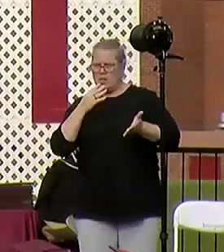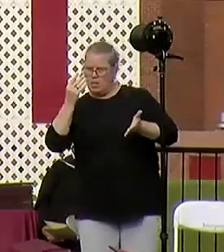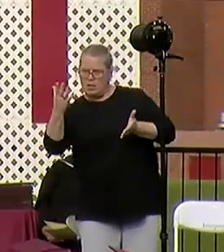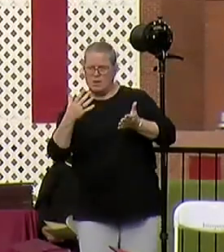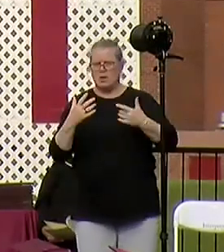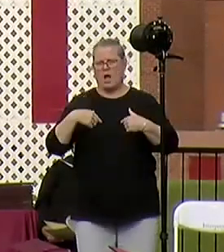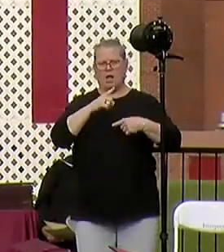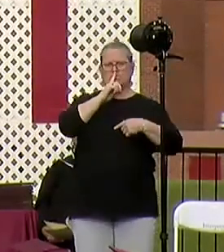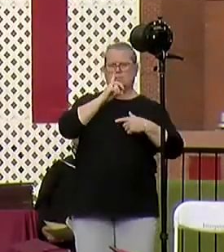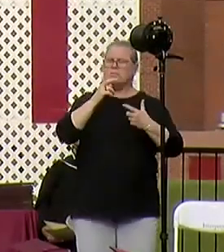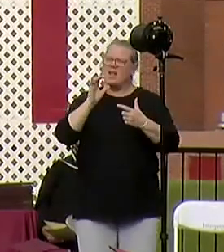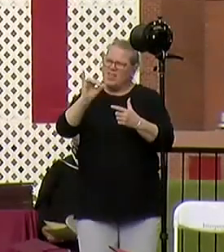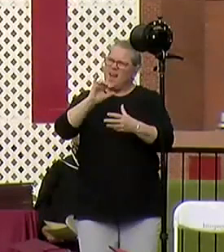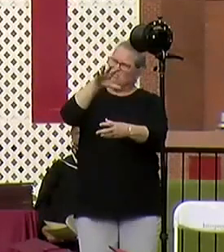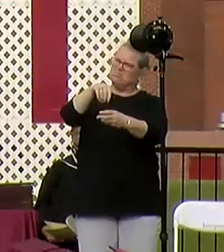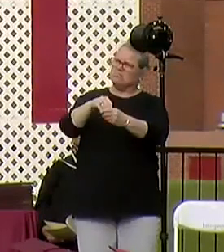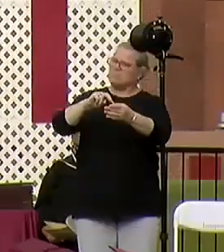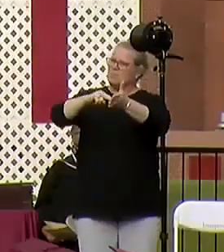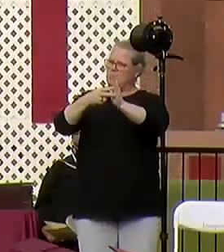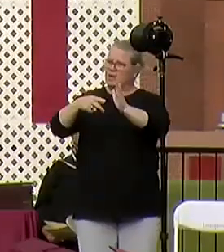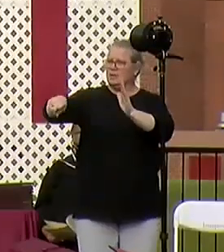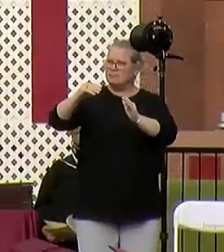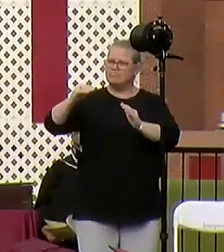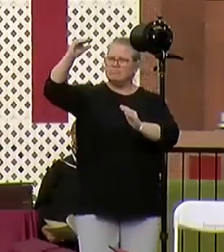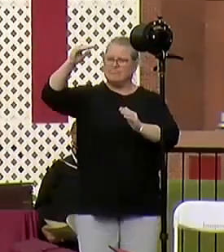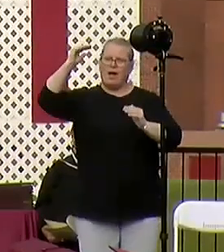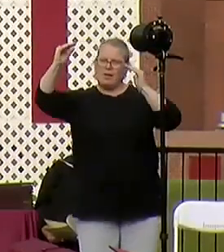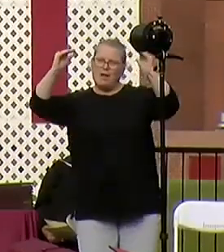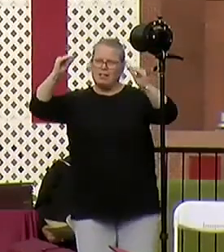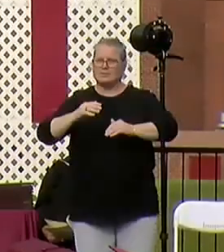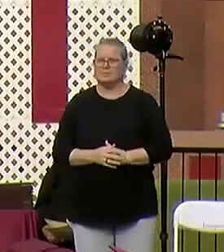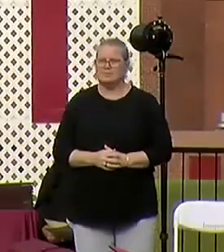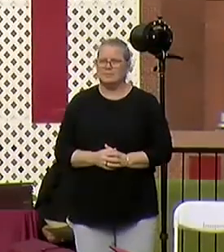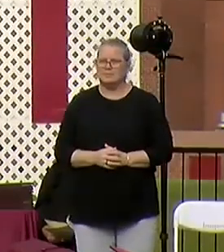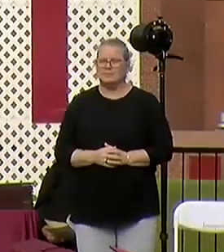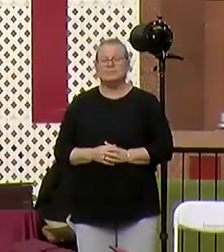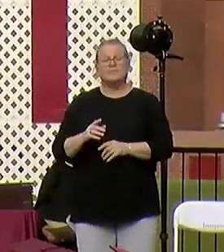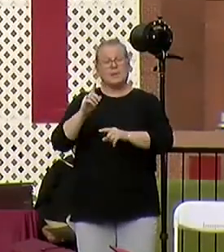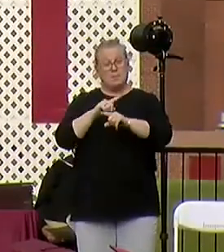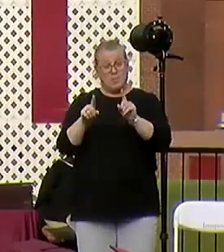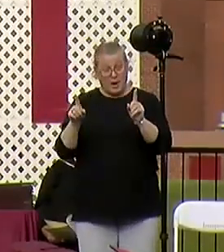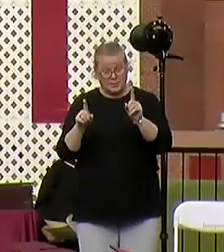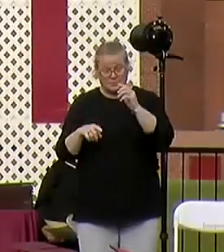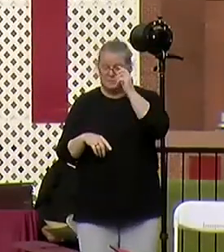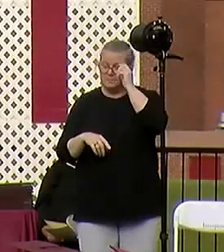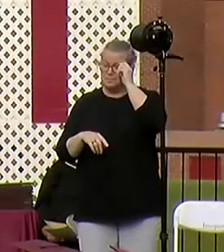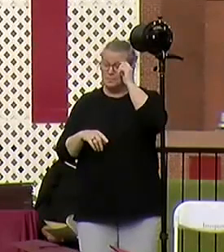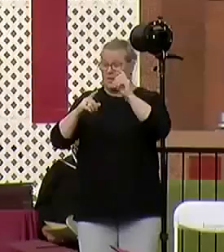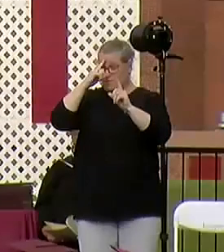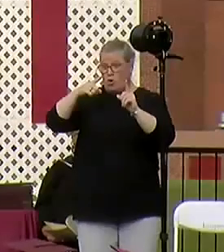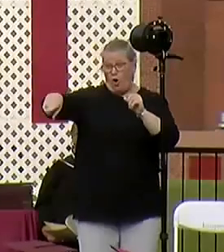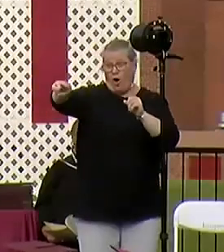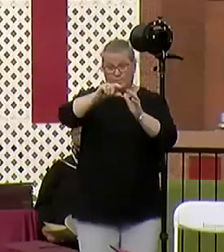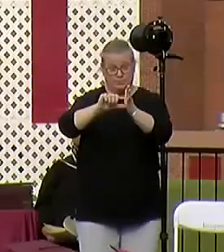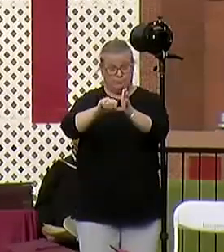face on when embarking on new adventures. But, thesis statement coming up, what I want to stress to all of you